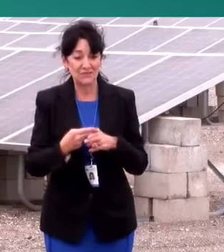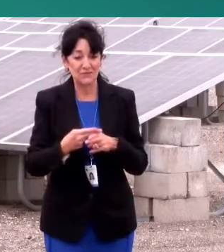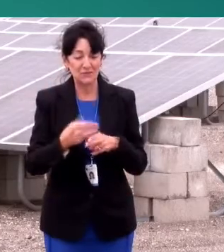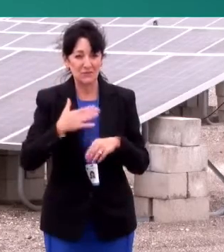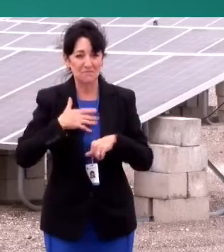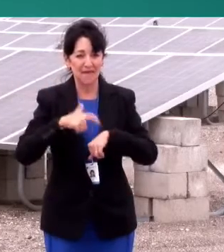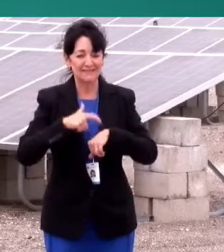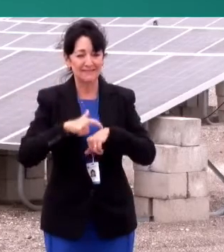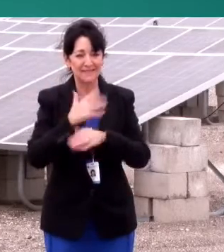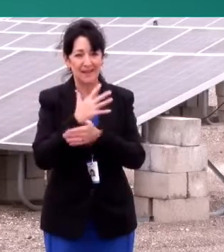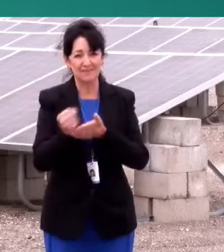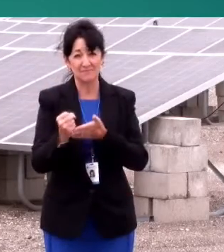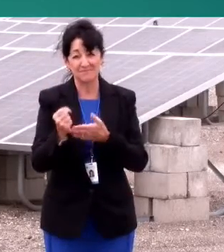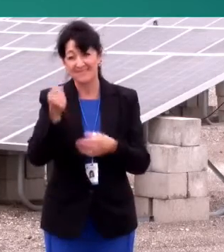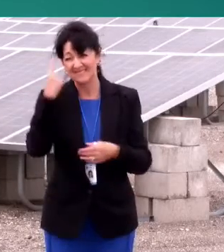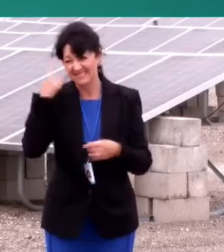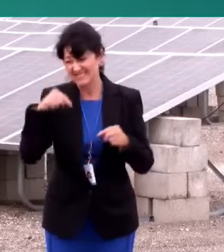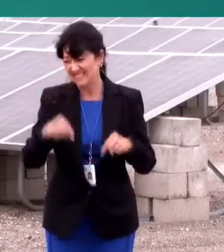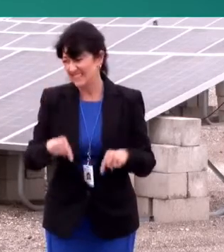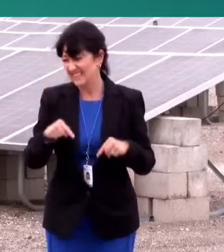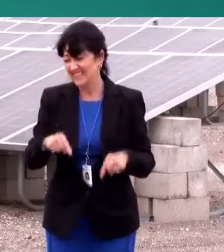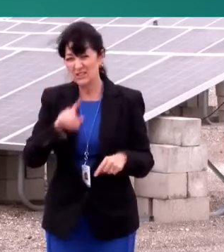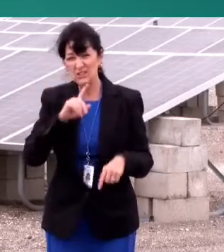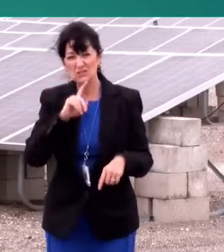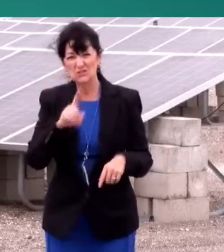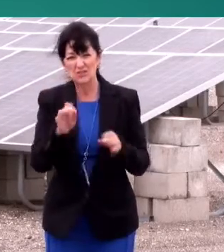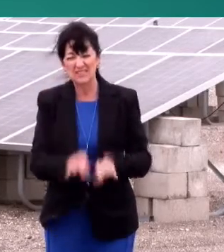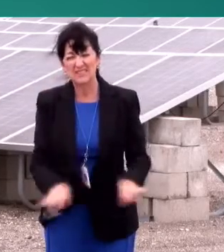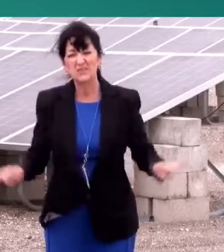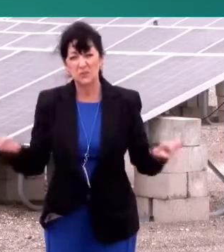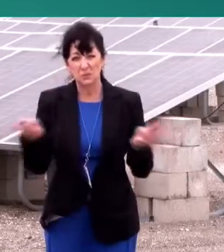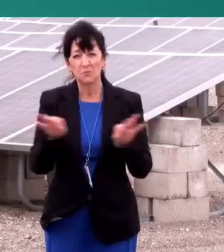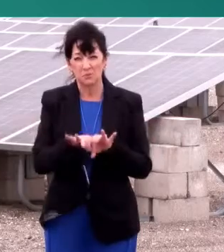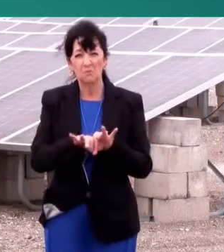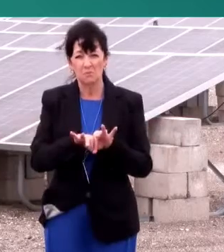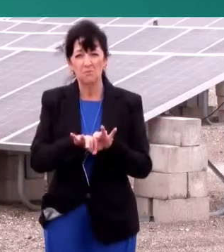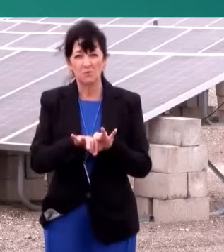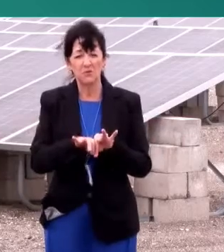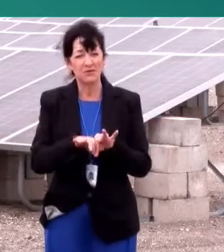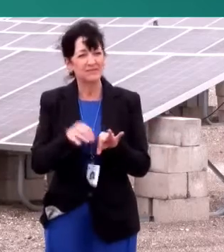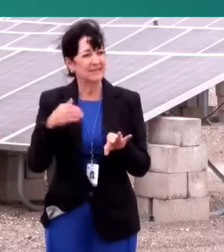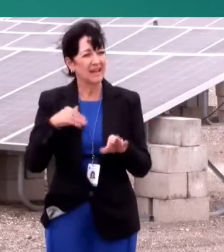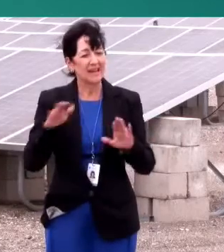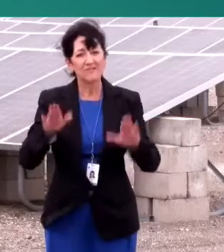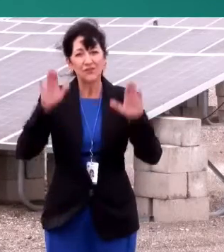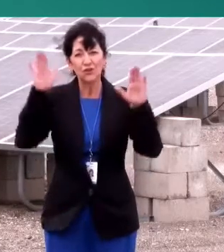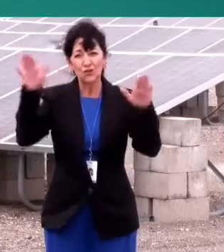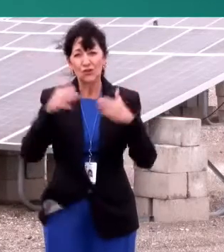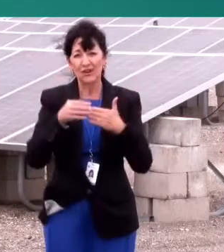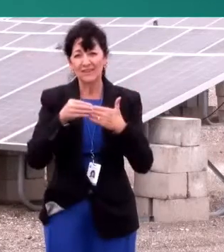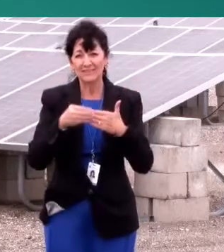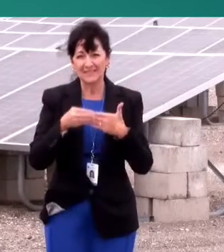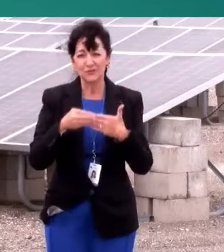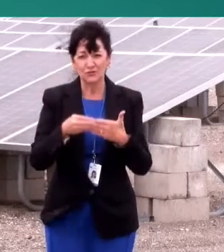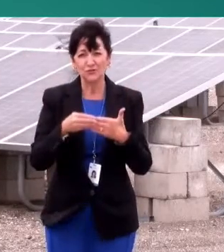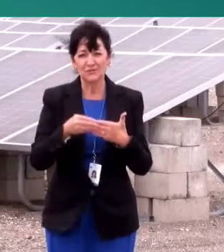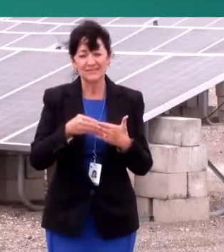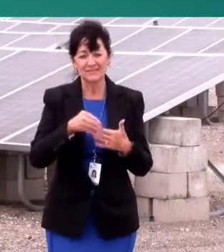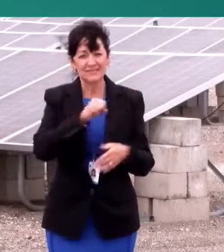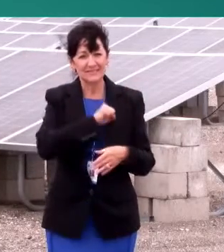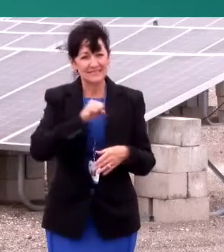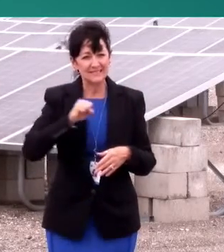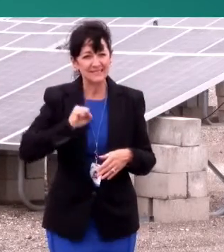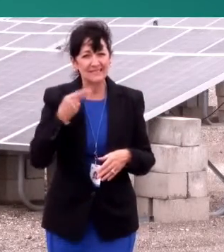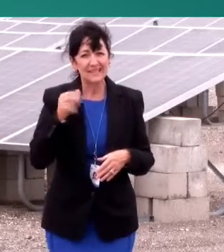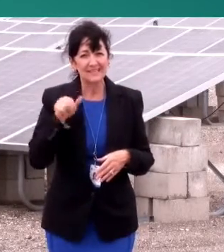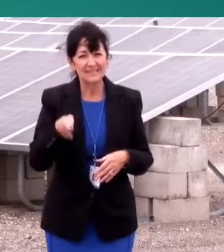is a big deal. It's a big deal that has received great leadership from Senator Hansen and her colleagues in the Senate